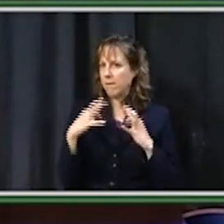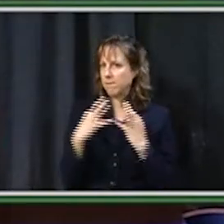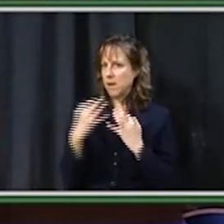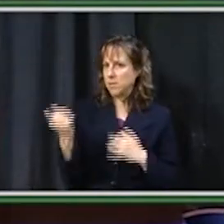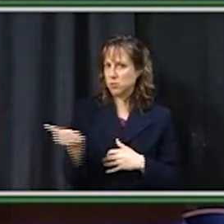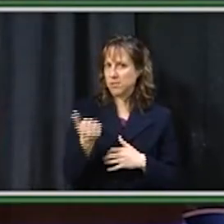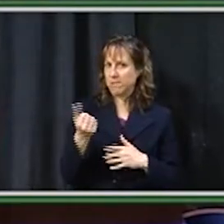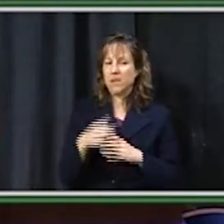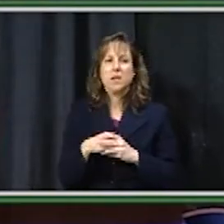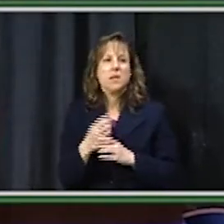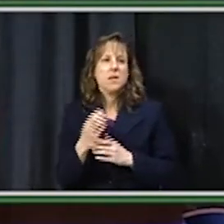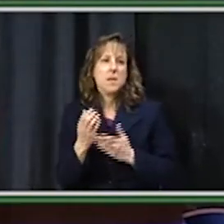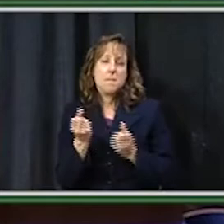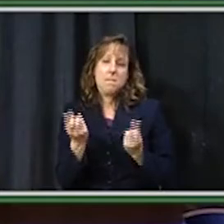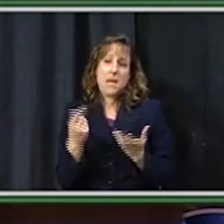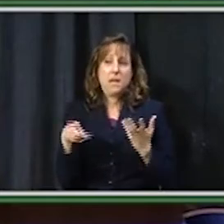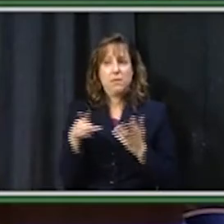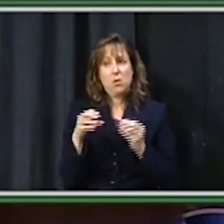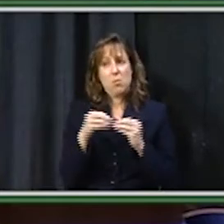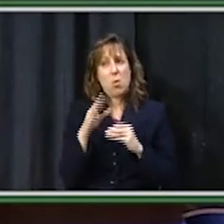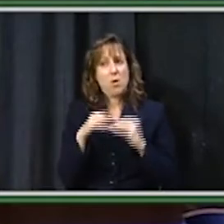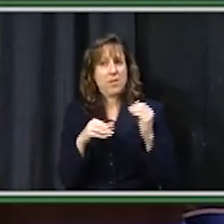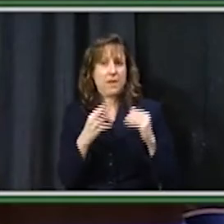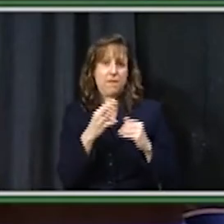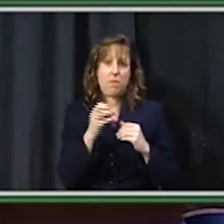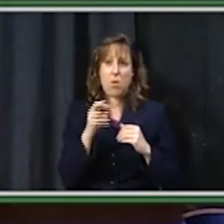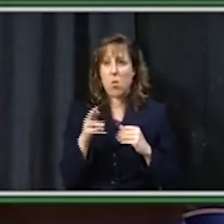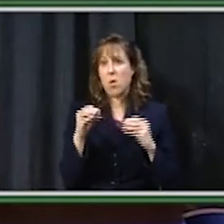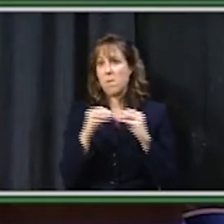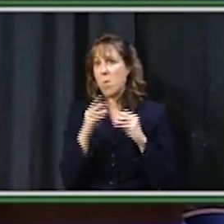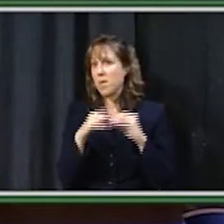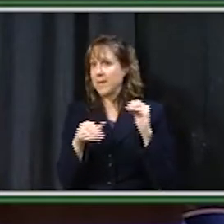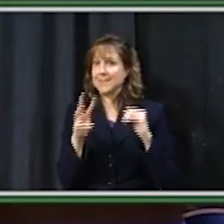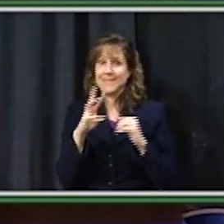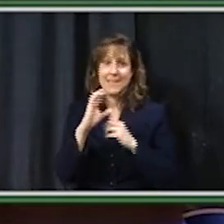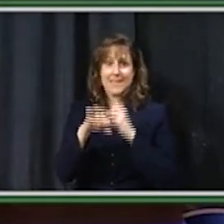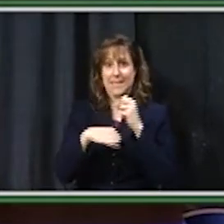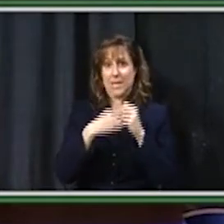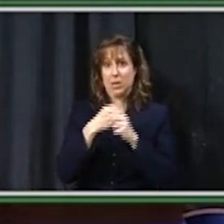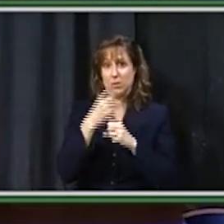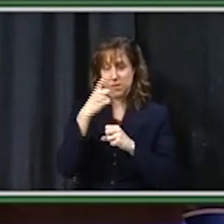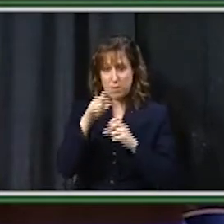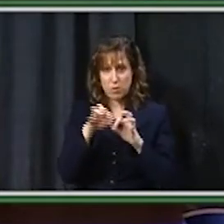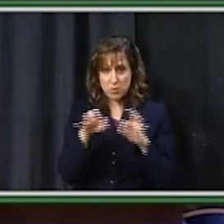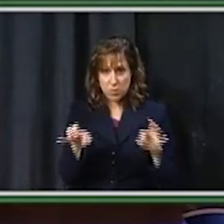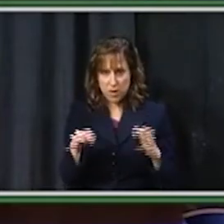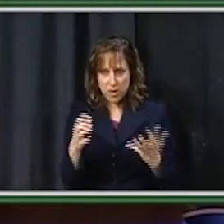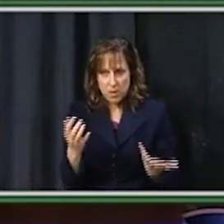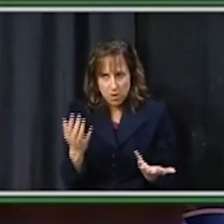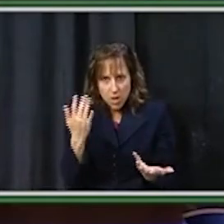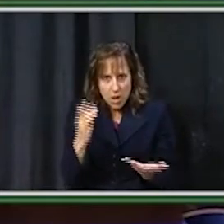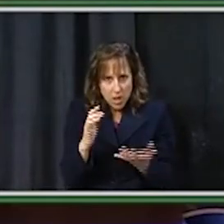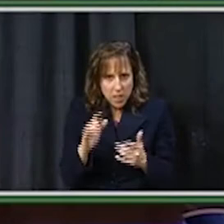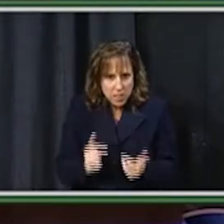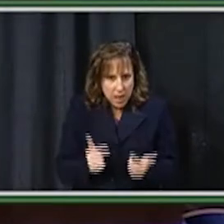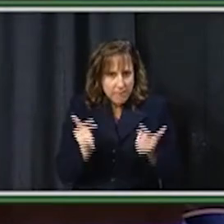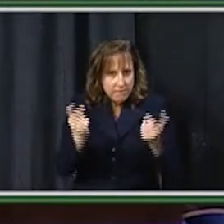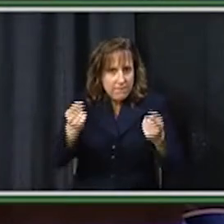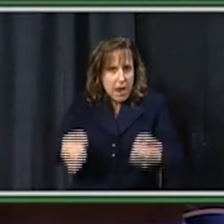typical 4 or even 6 year plan for a college degree, because that's what life often